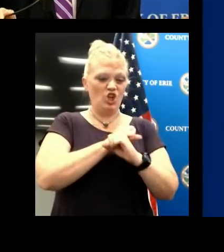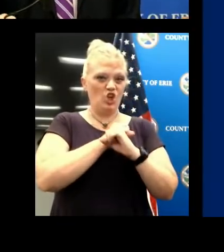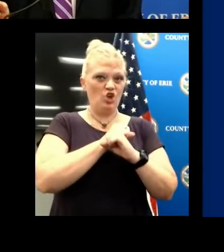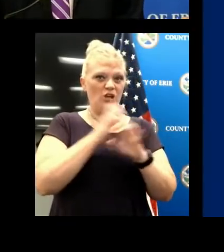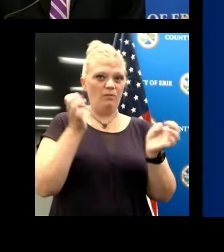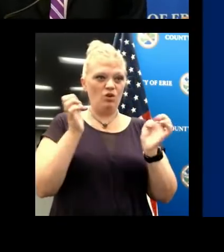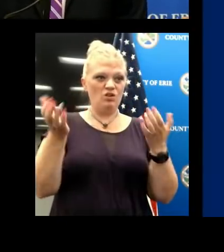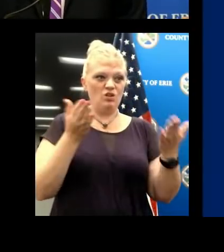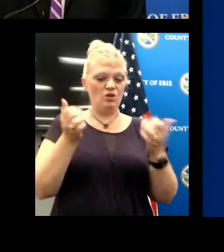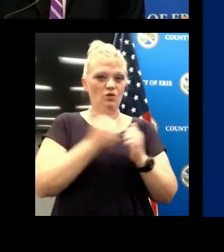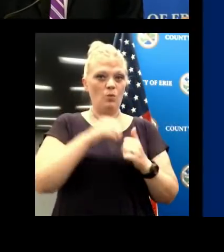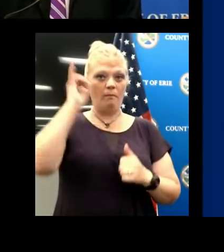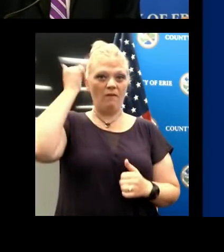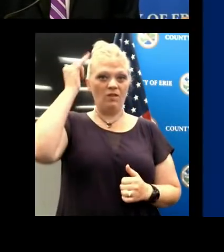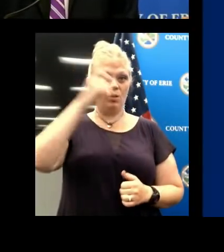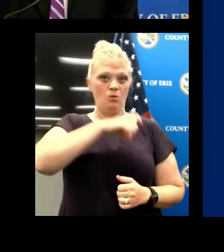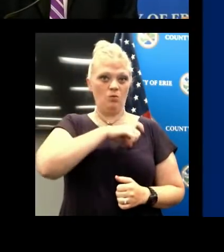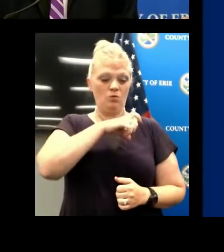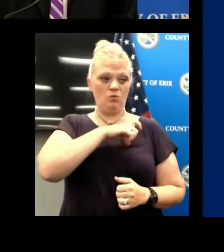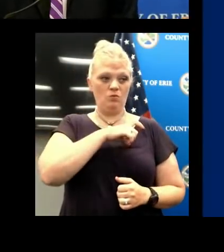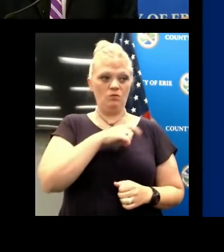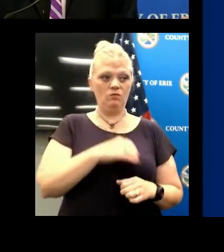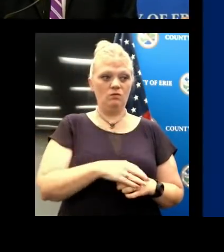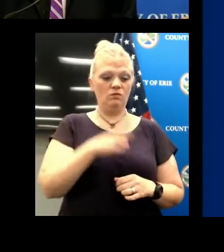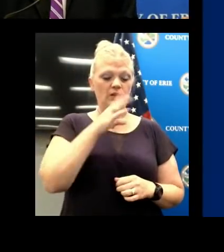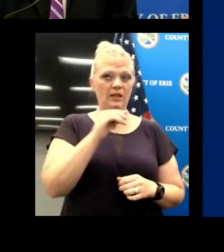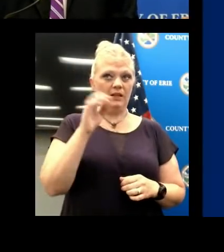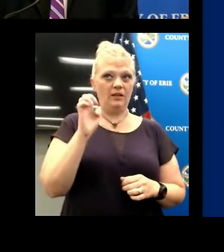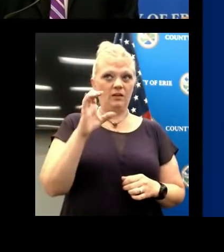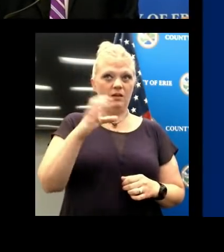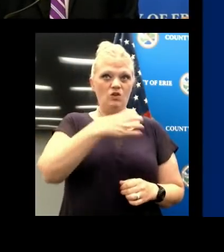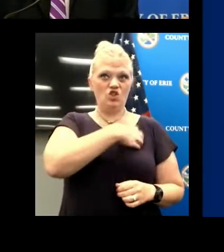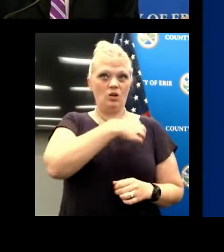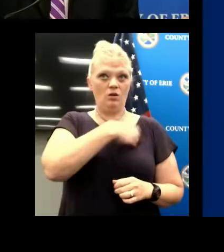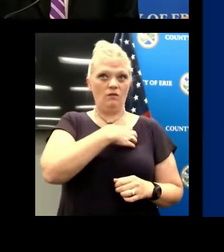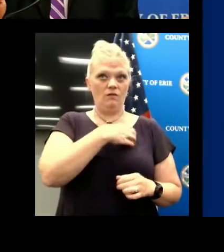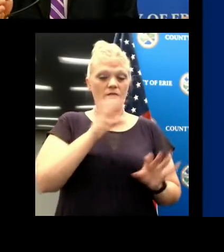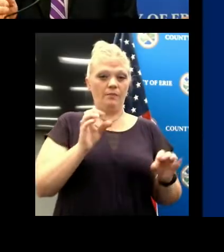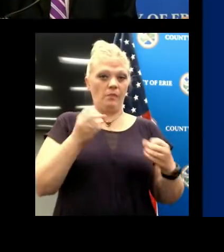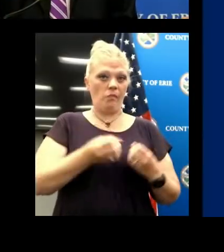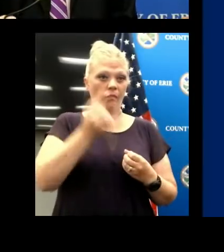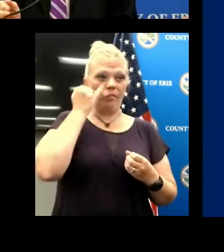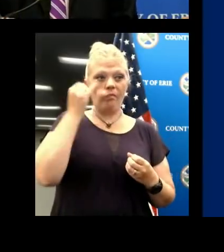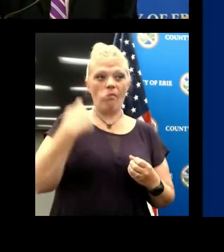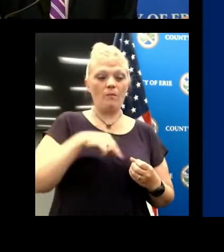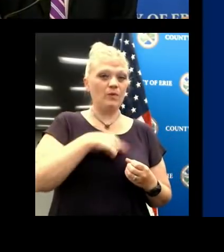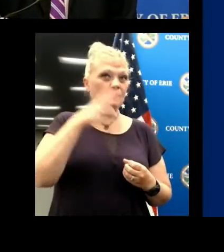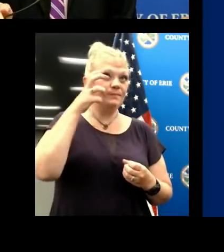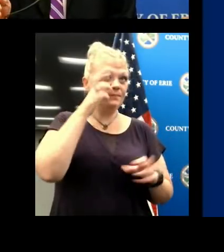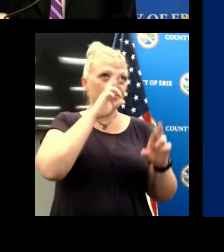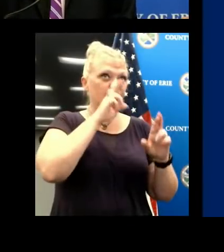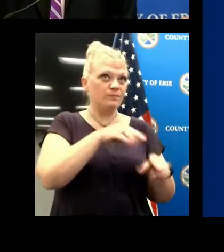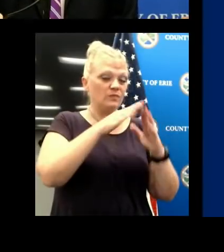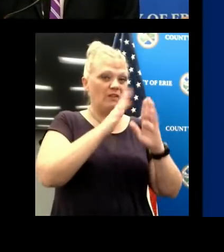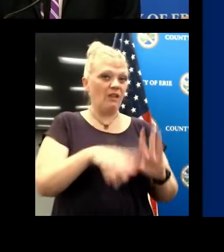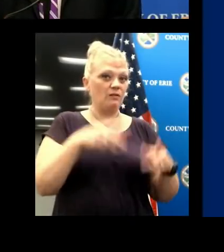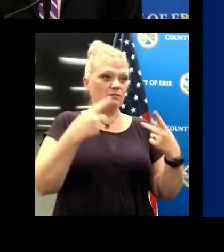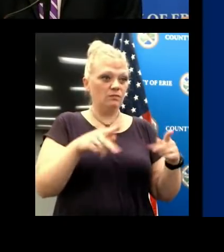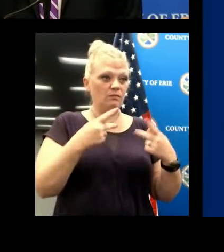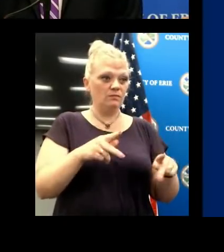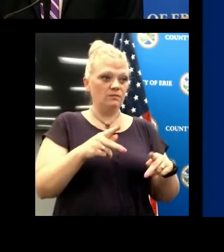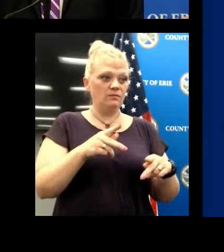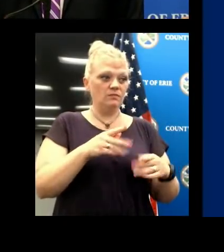with Buffalo PD and the Erie County Sheriff's Office. If we get reports of house parties that are violating